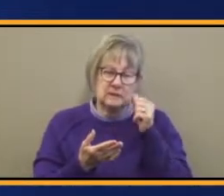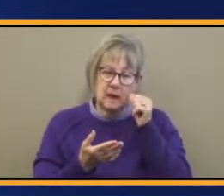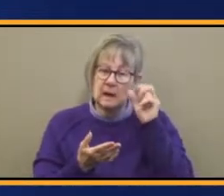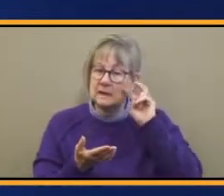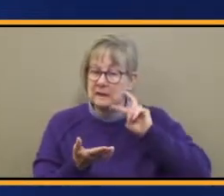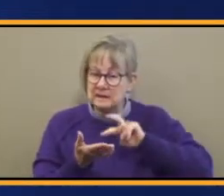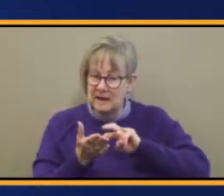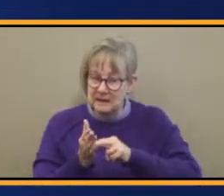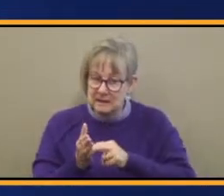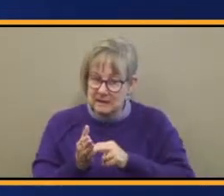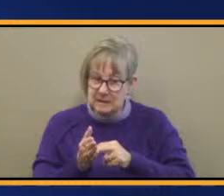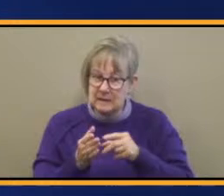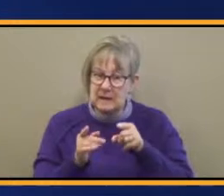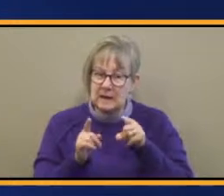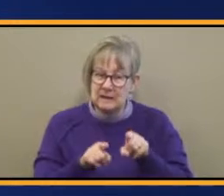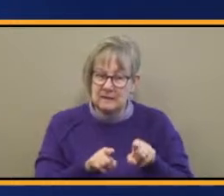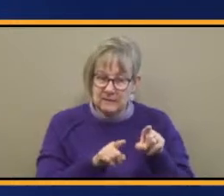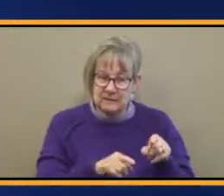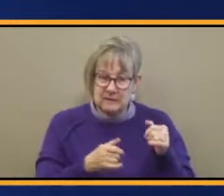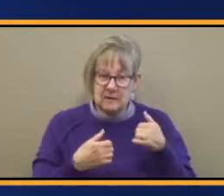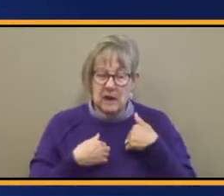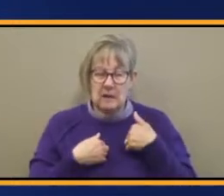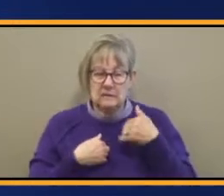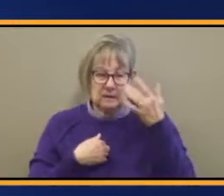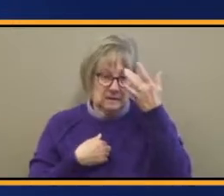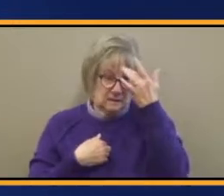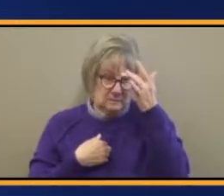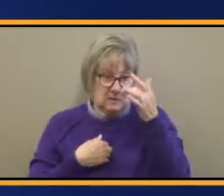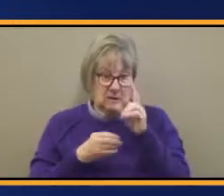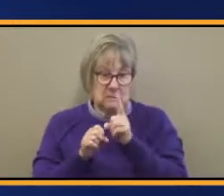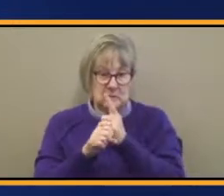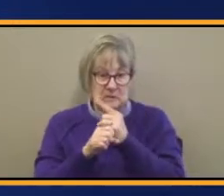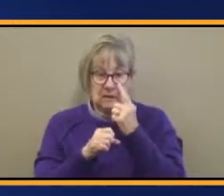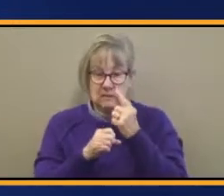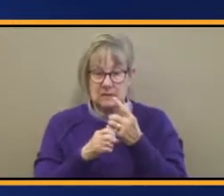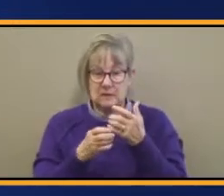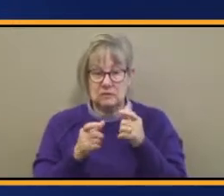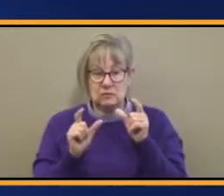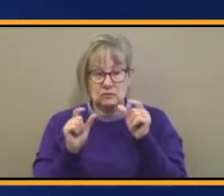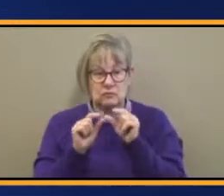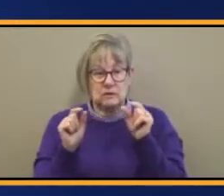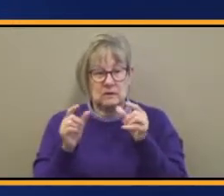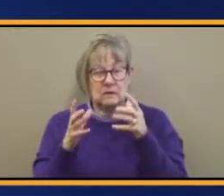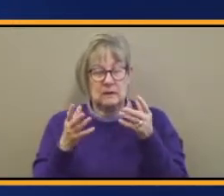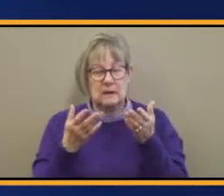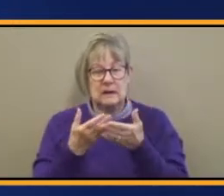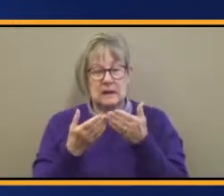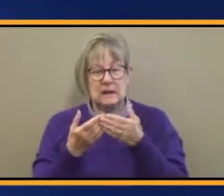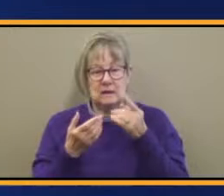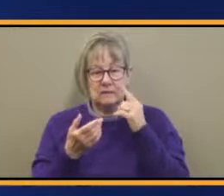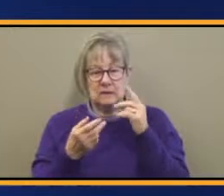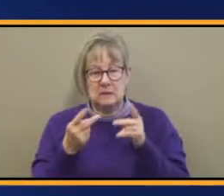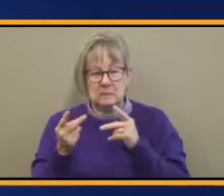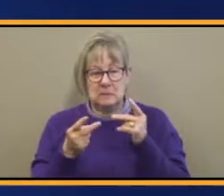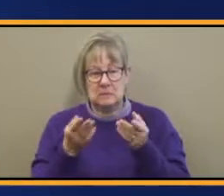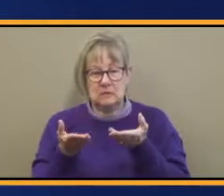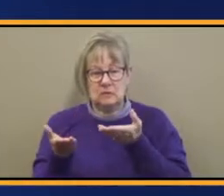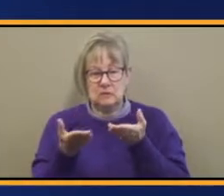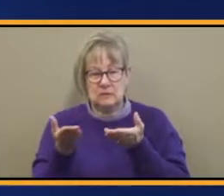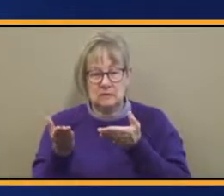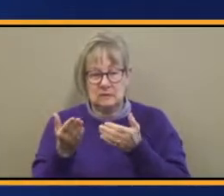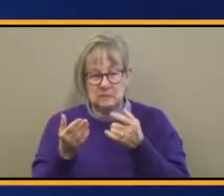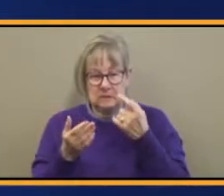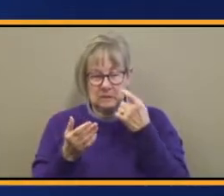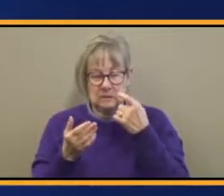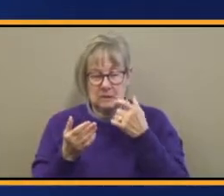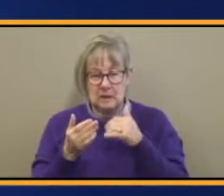consequences of now having these smart meters. I think they're great, right? But it's a lot easier to cut people's services off, because it's just a push of a button